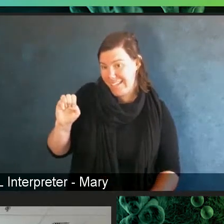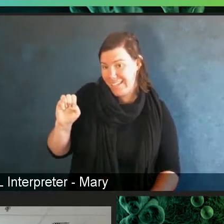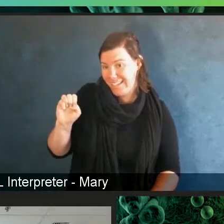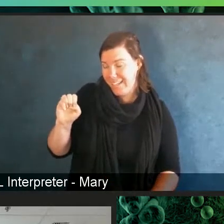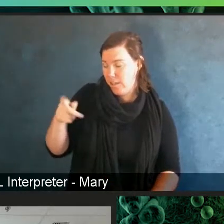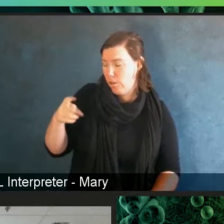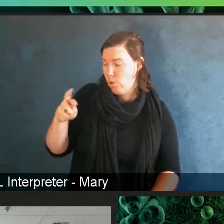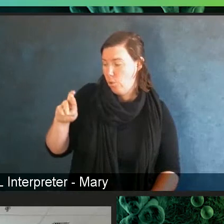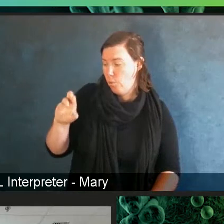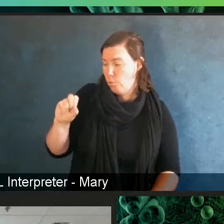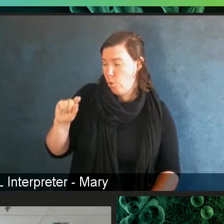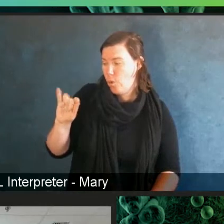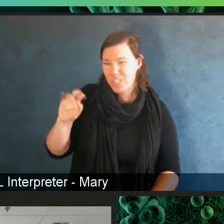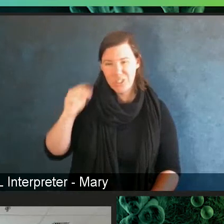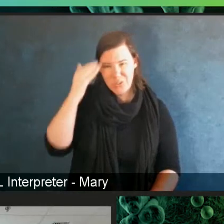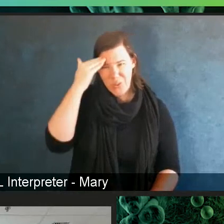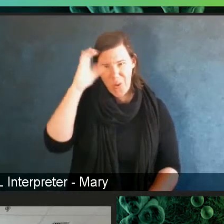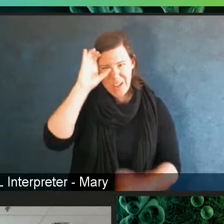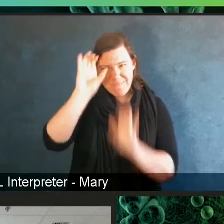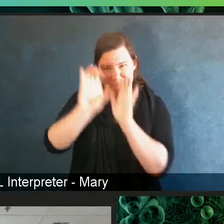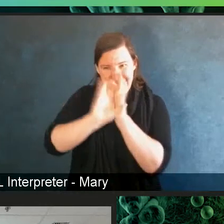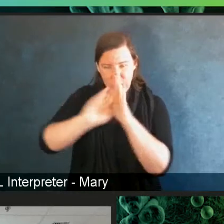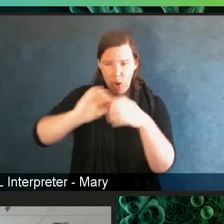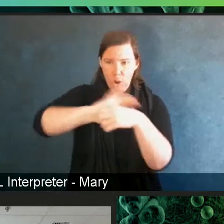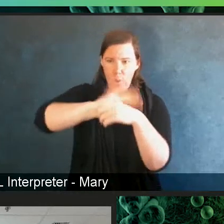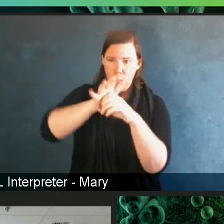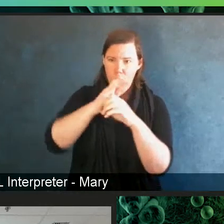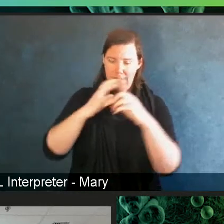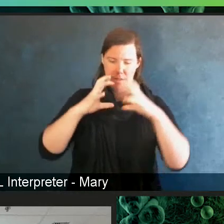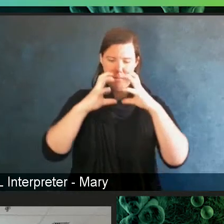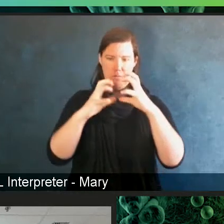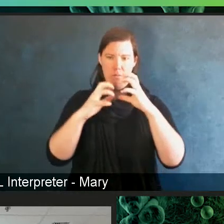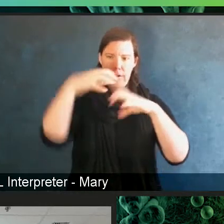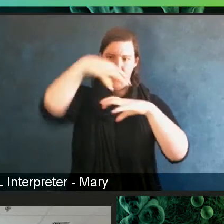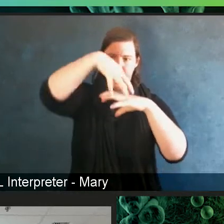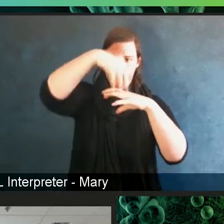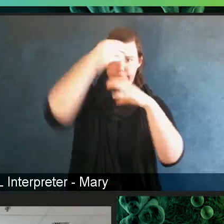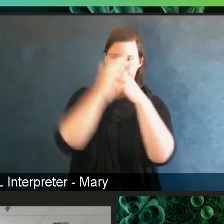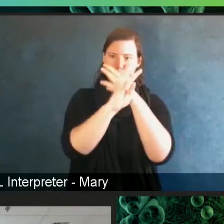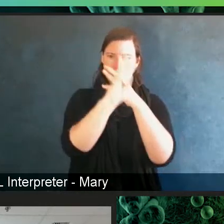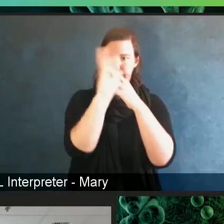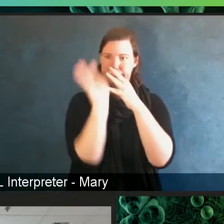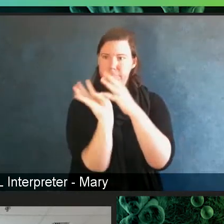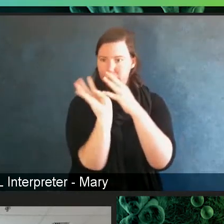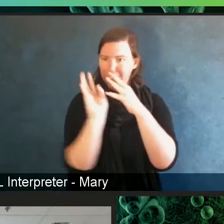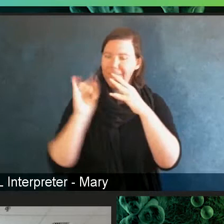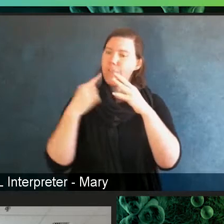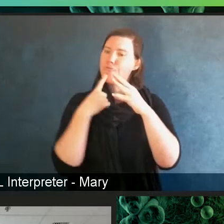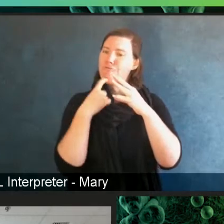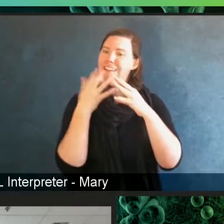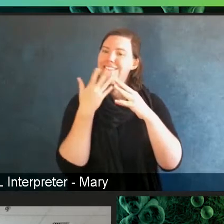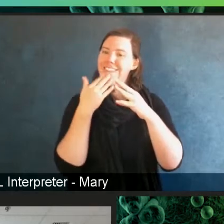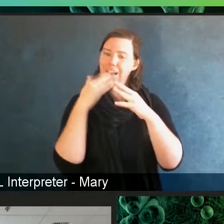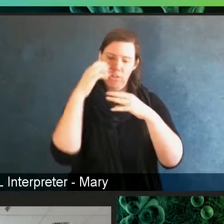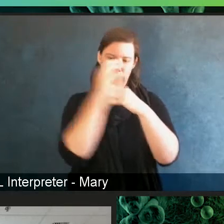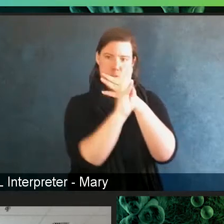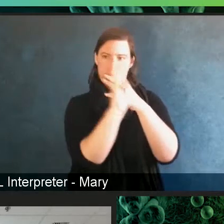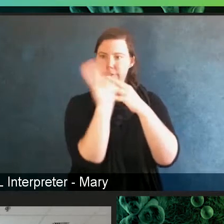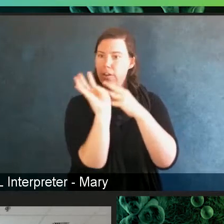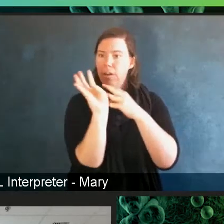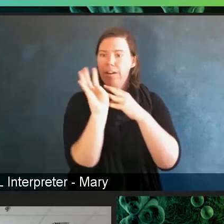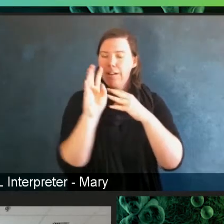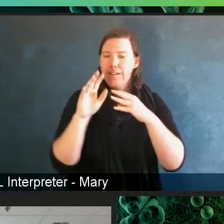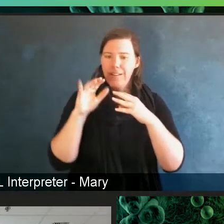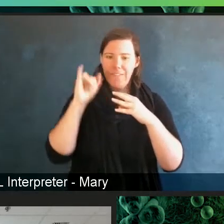you're familiar with that really iconic image of the coronavirus, it's that red protein, and it's very large, and it just never crystallized.